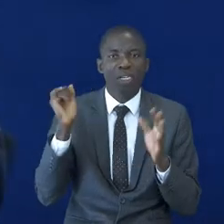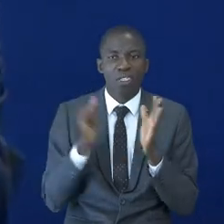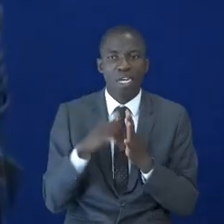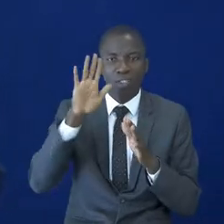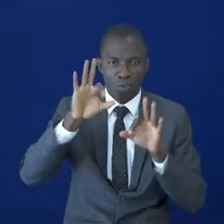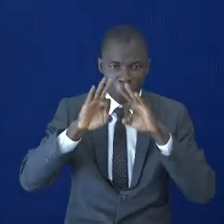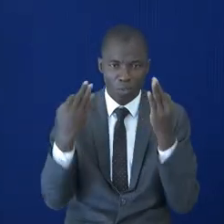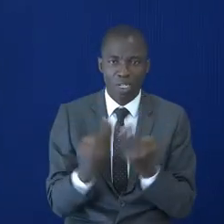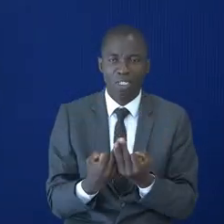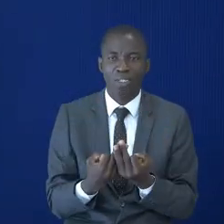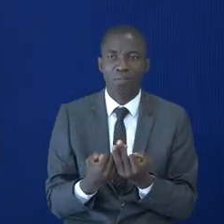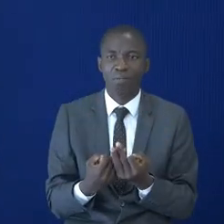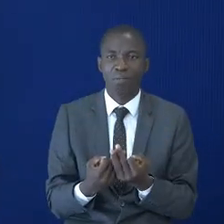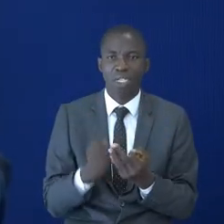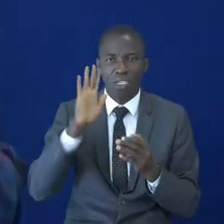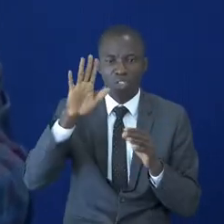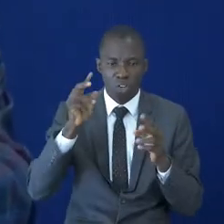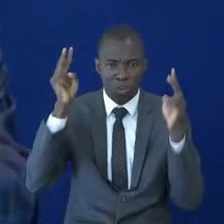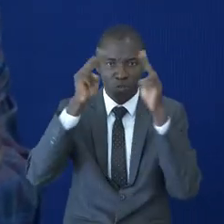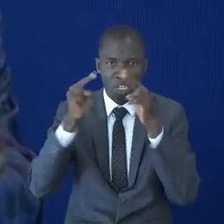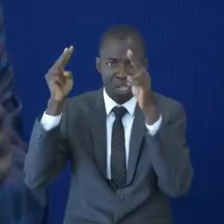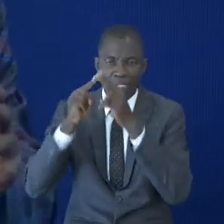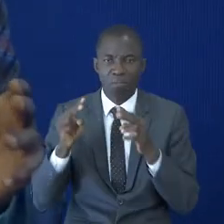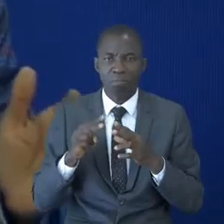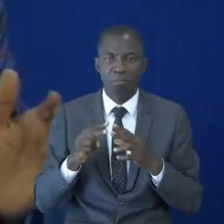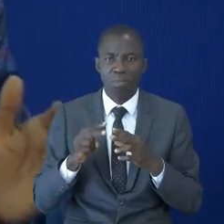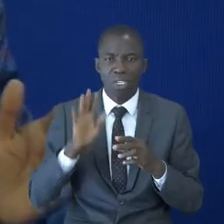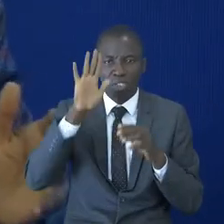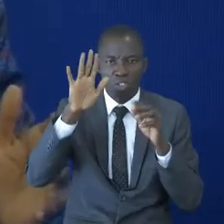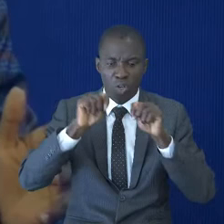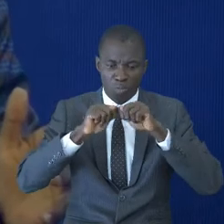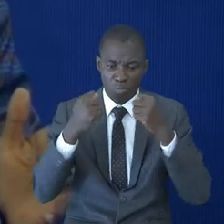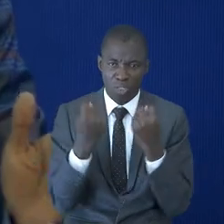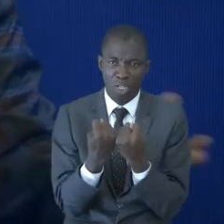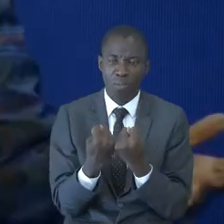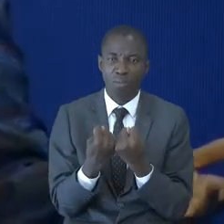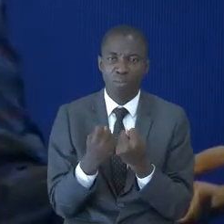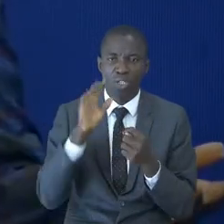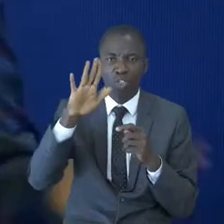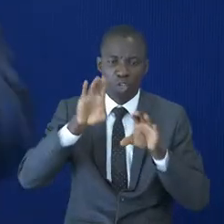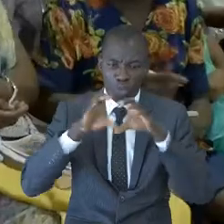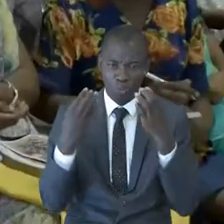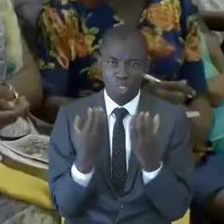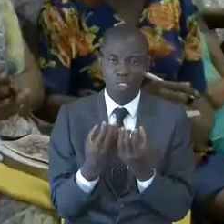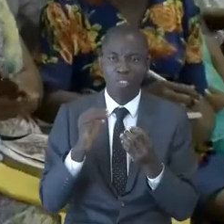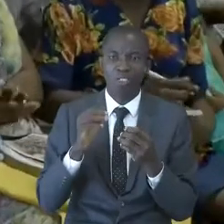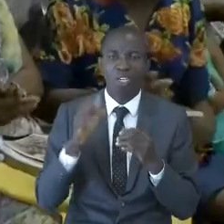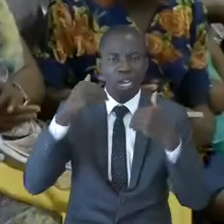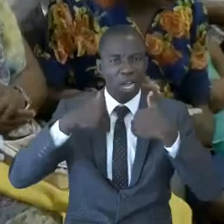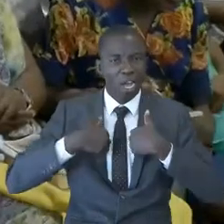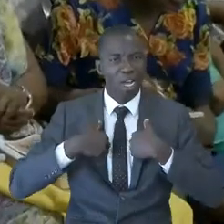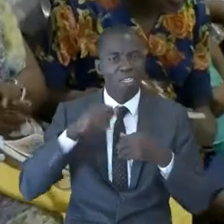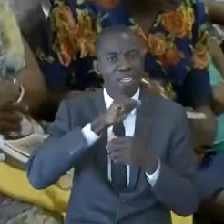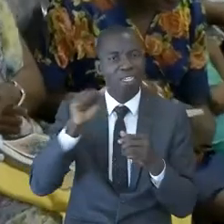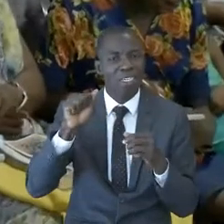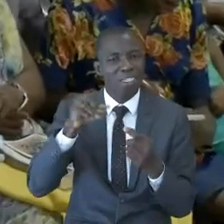family, your village, your tribe, your community has a